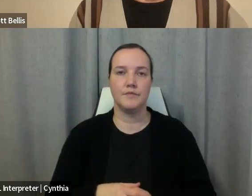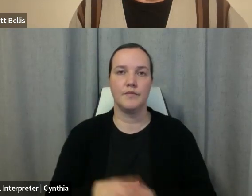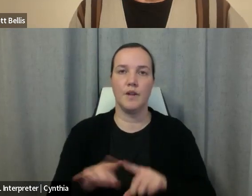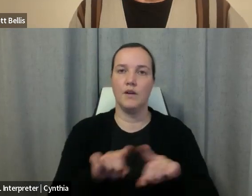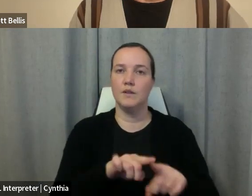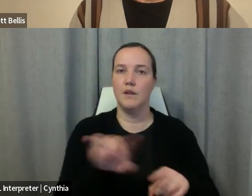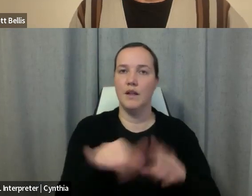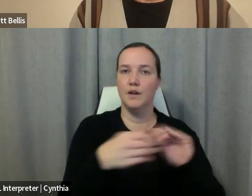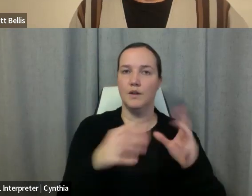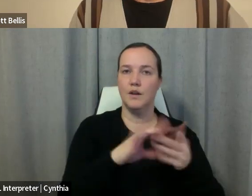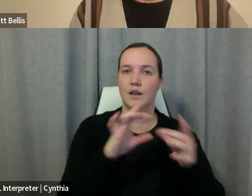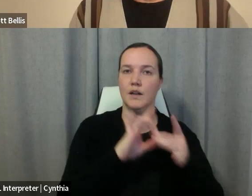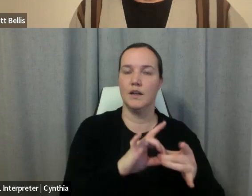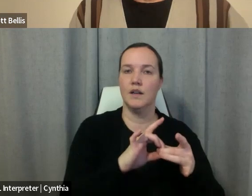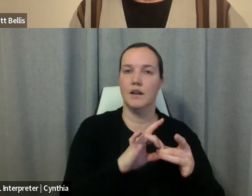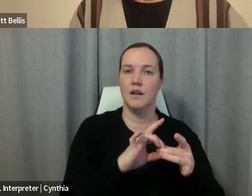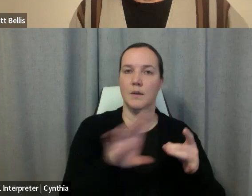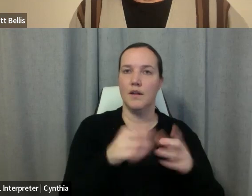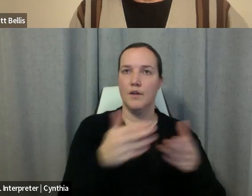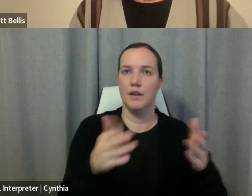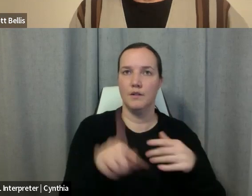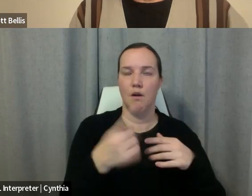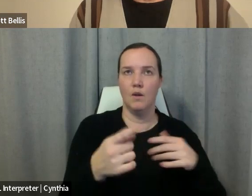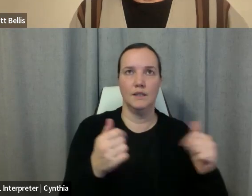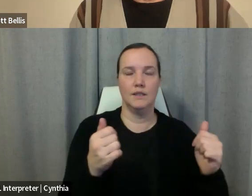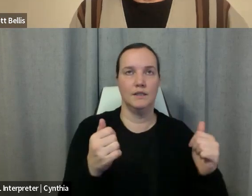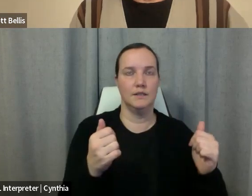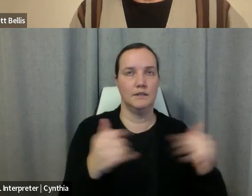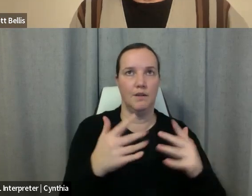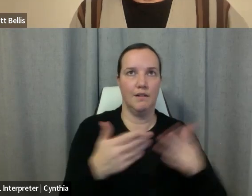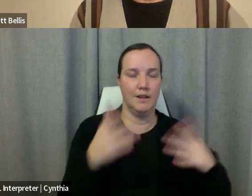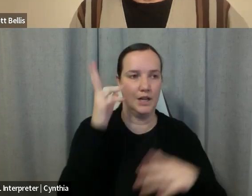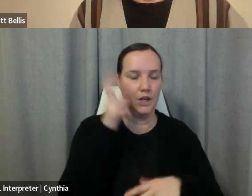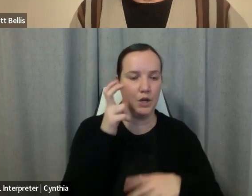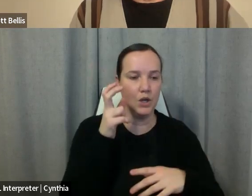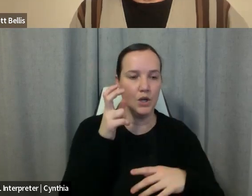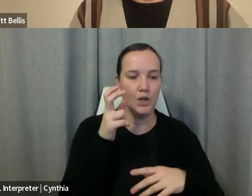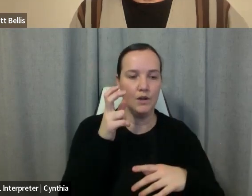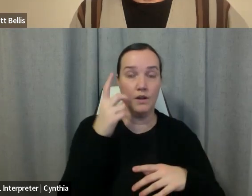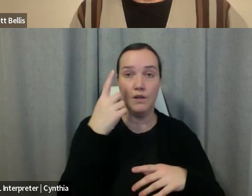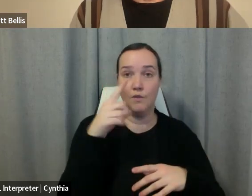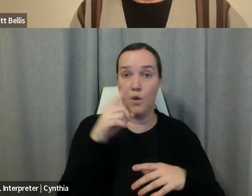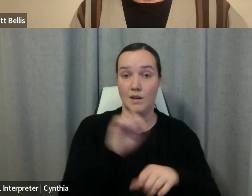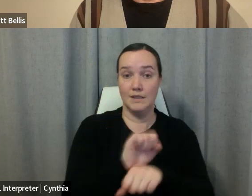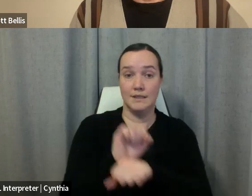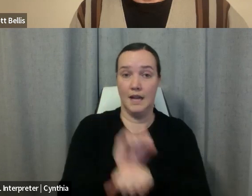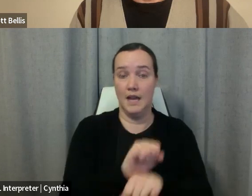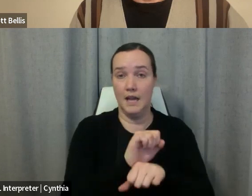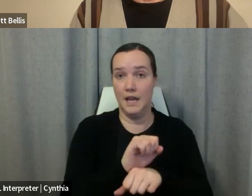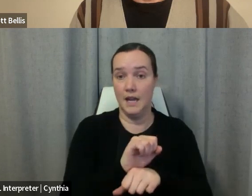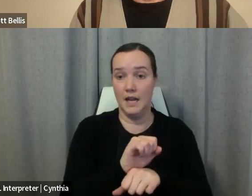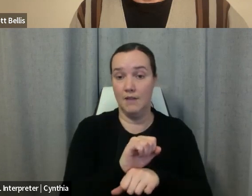hearing about in terms of, one of the things that's always been startling for me to always hear is that, for slave